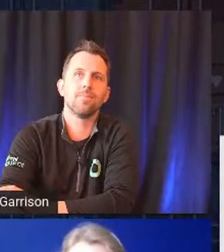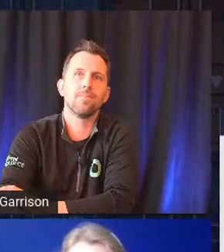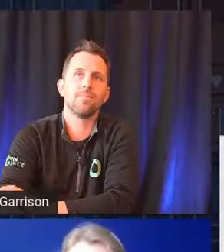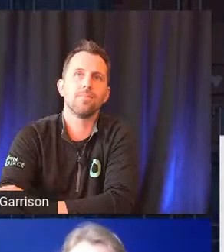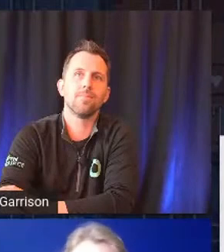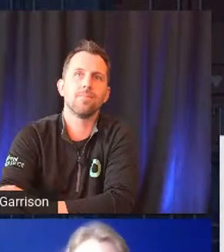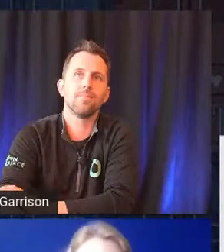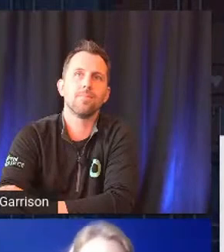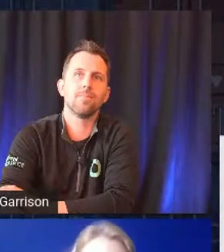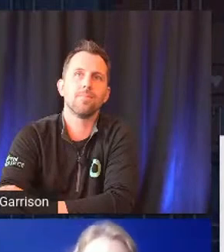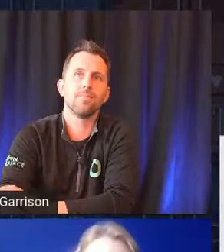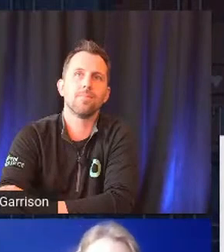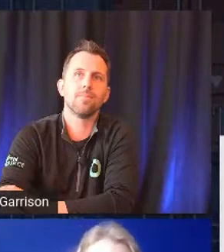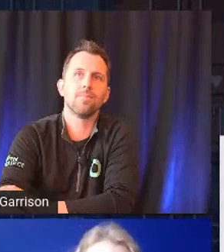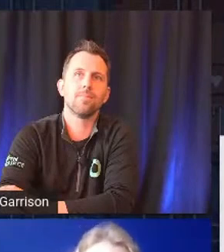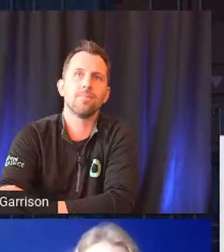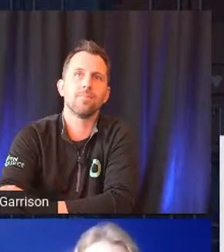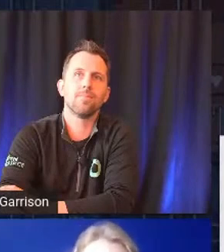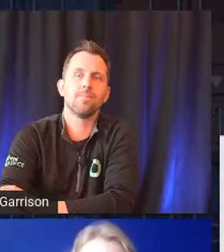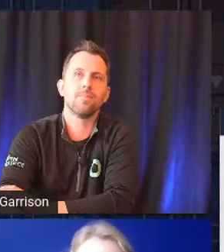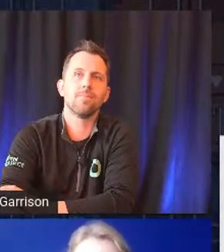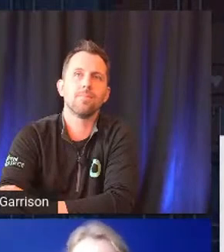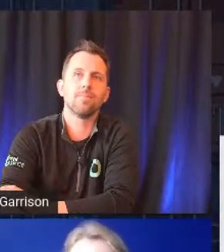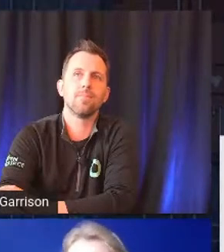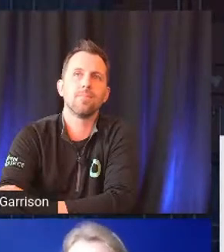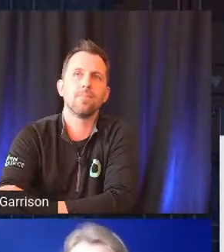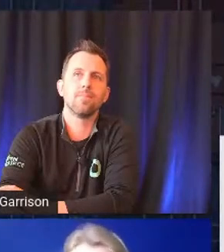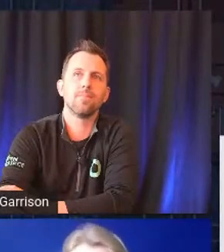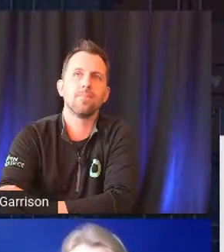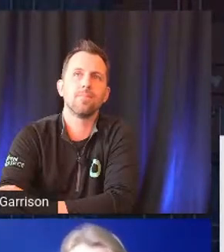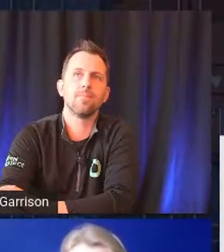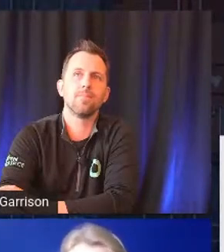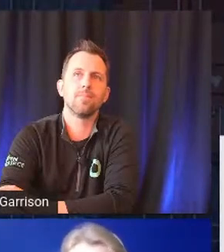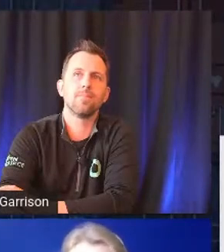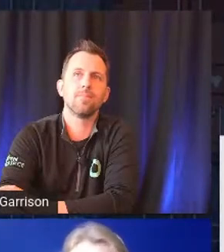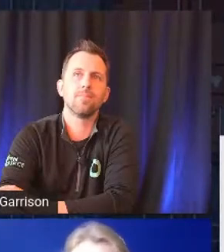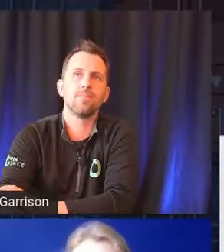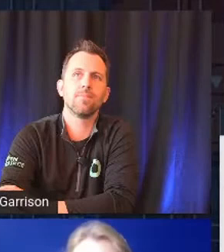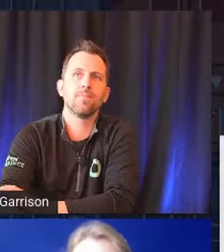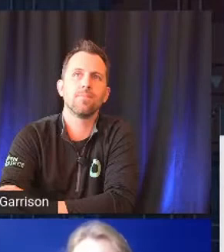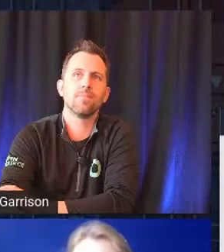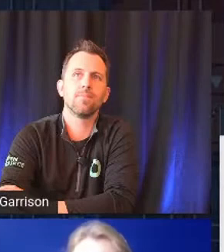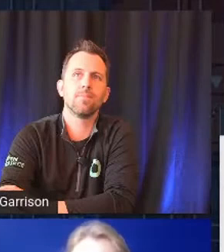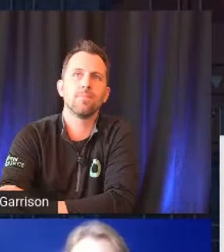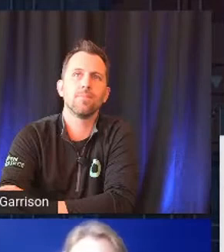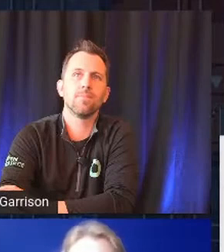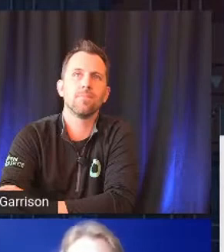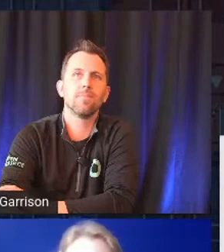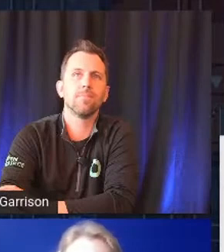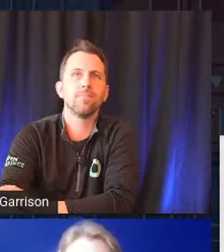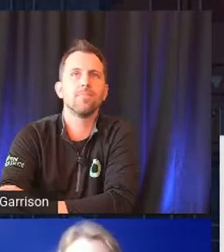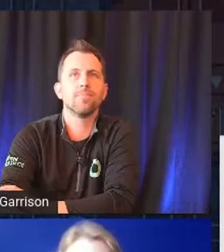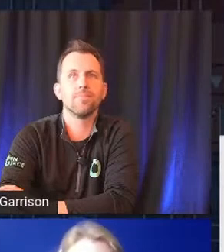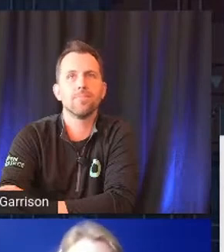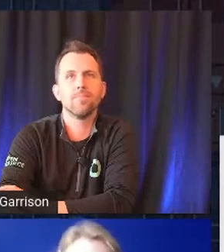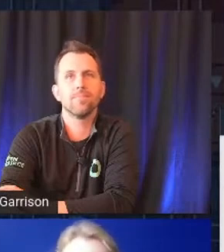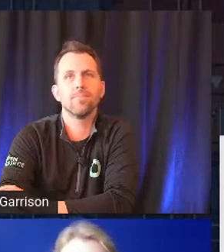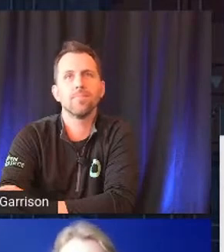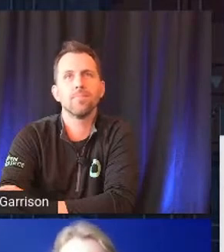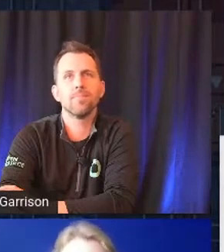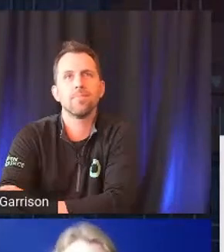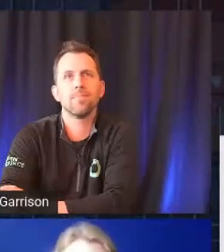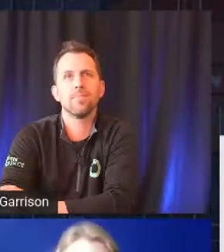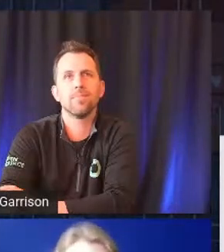EKS Console or AWS CLI or EKS Kernel. For this demo, I'll use the EKS Console just because it's more visual. So you